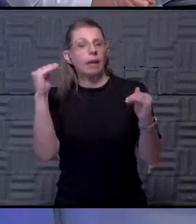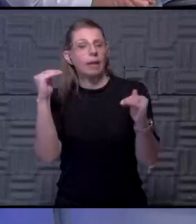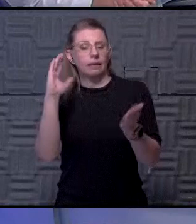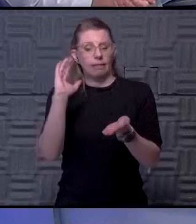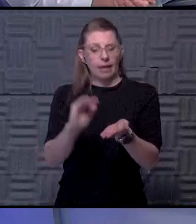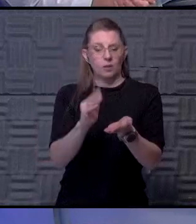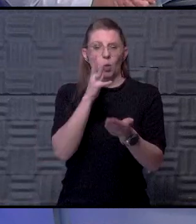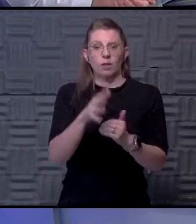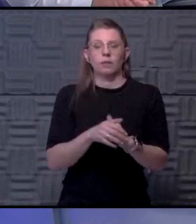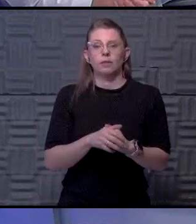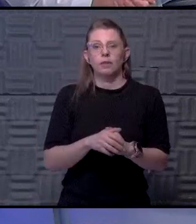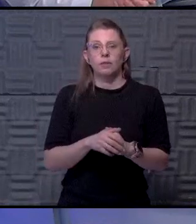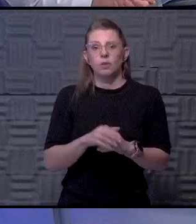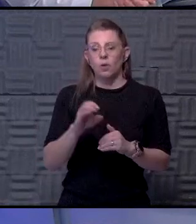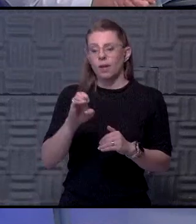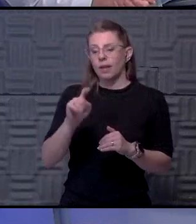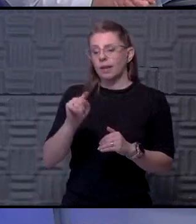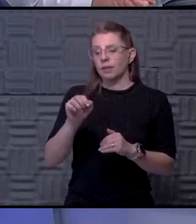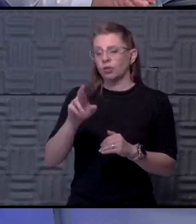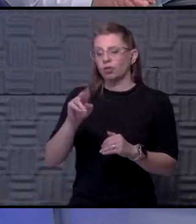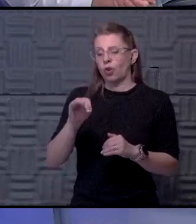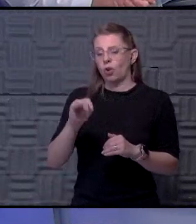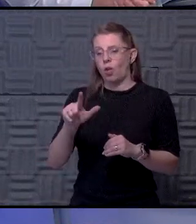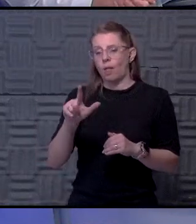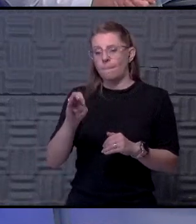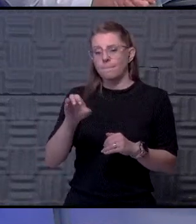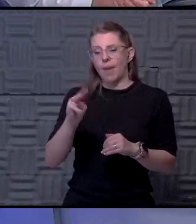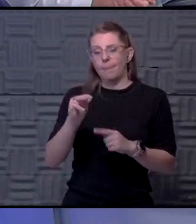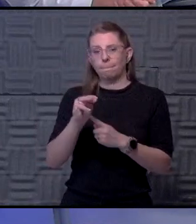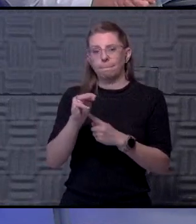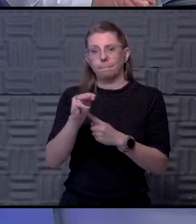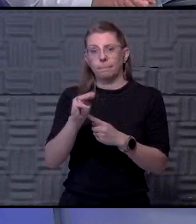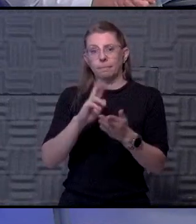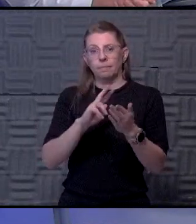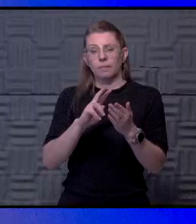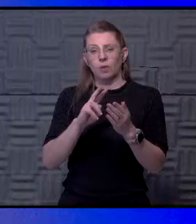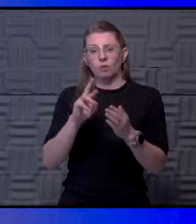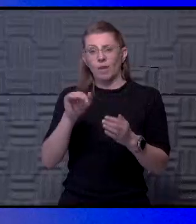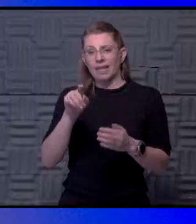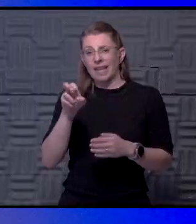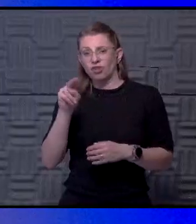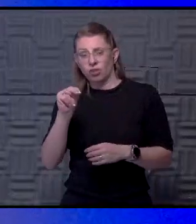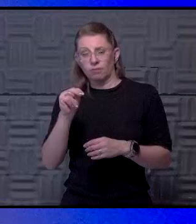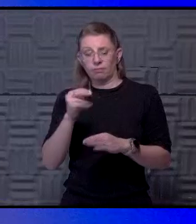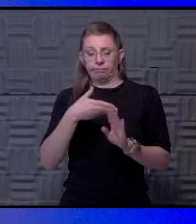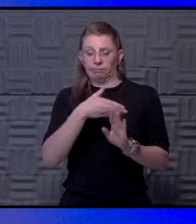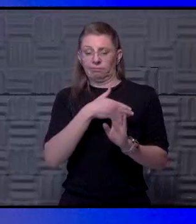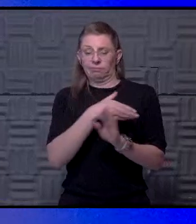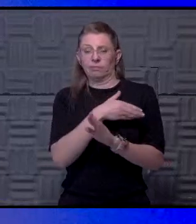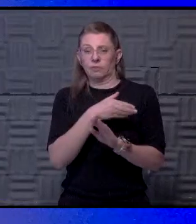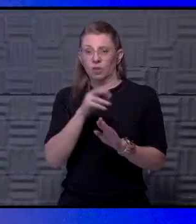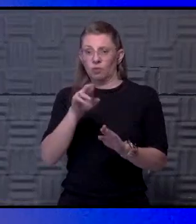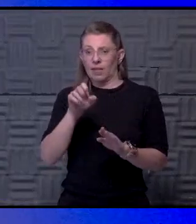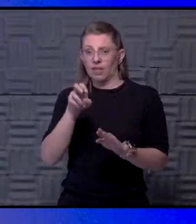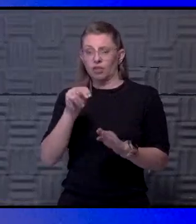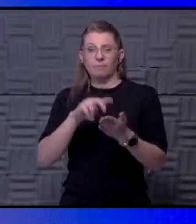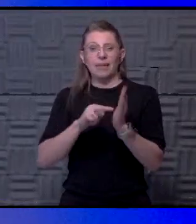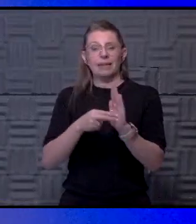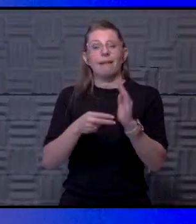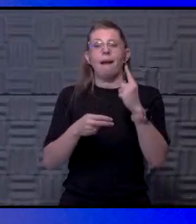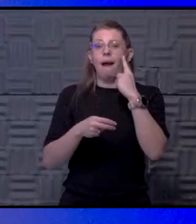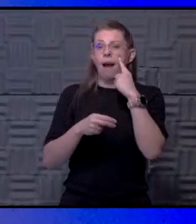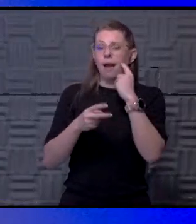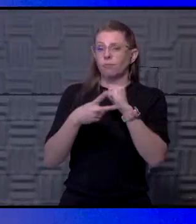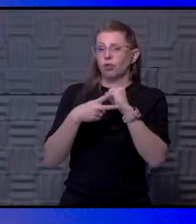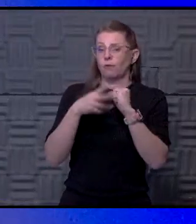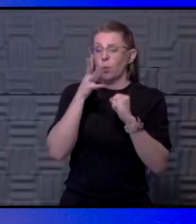Right. But currently so he's external doing beam radiation, would his eye have been able to be preserved? So